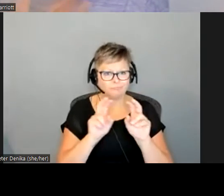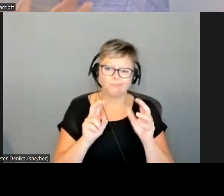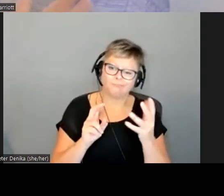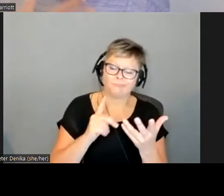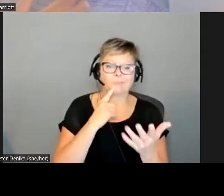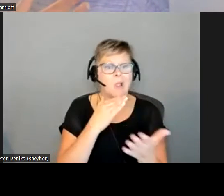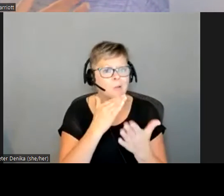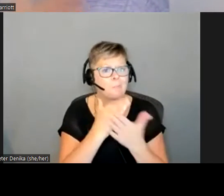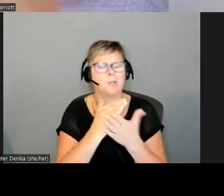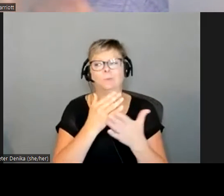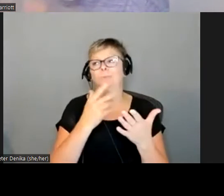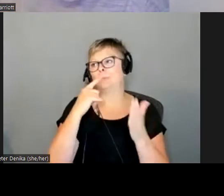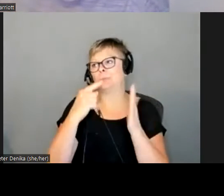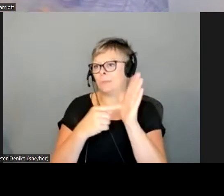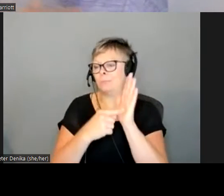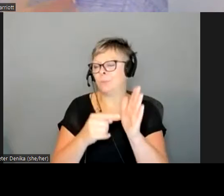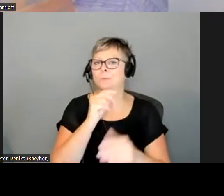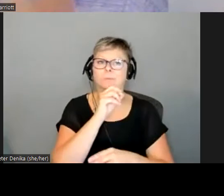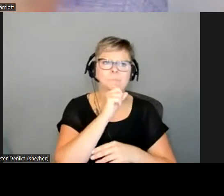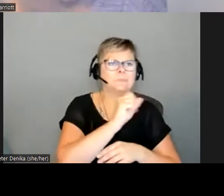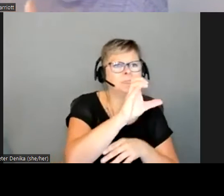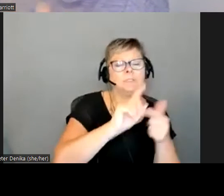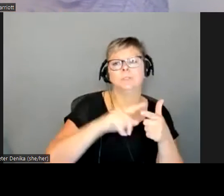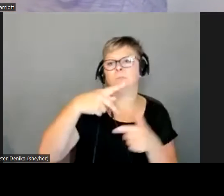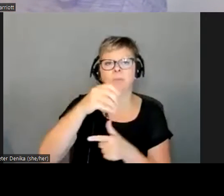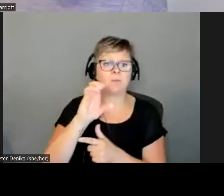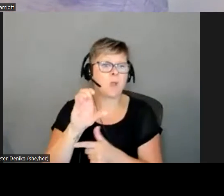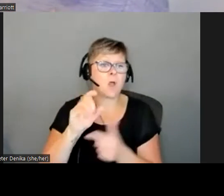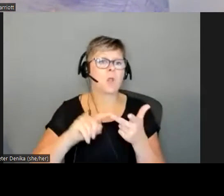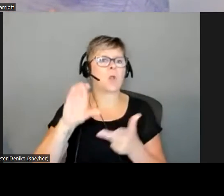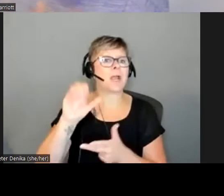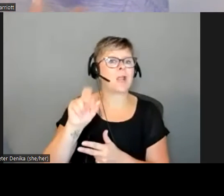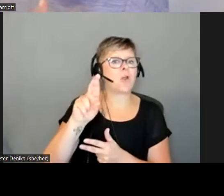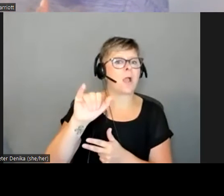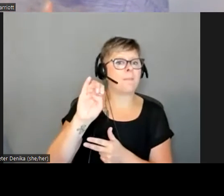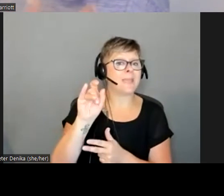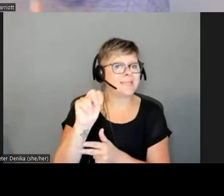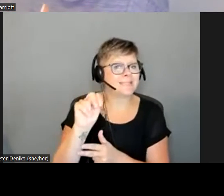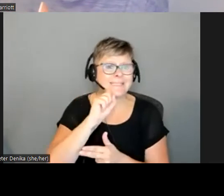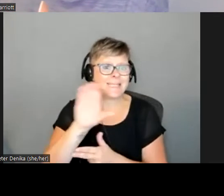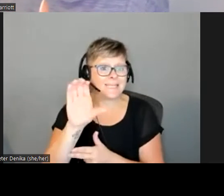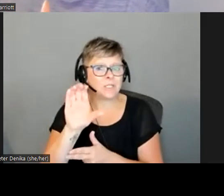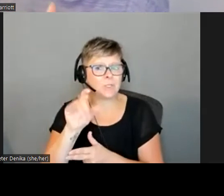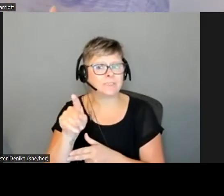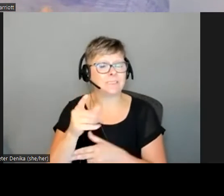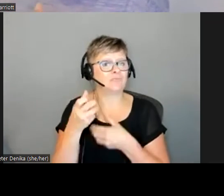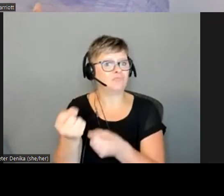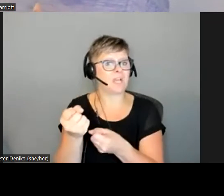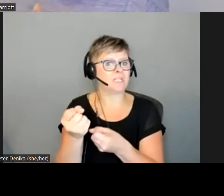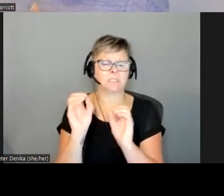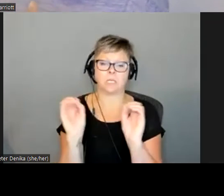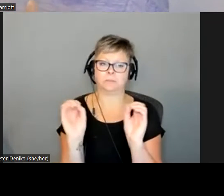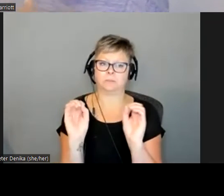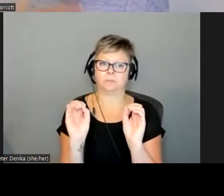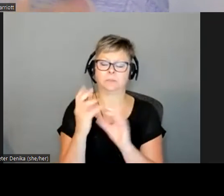know, seniors, you know, people of color, Caribbean seniors, and their lack of trust. Mm.